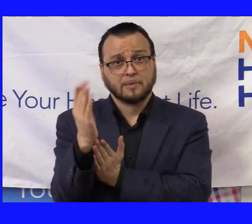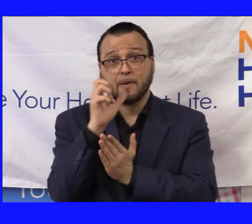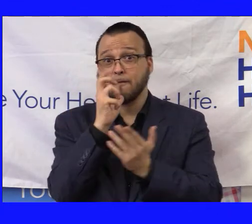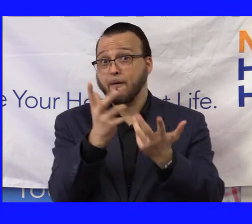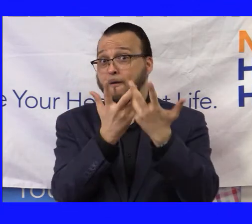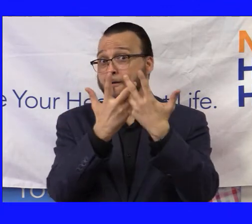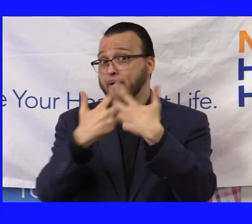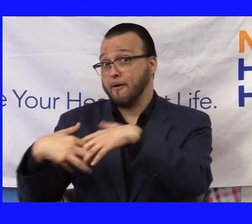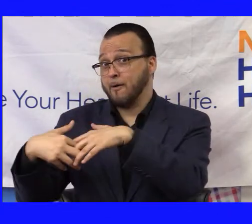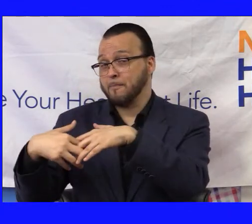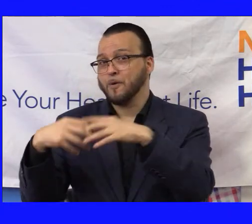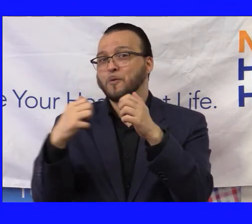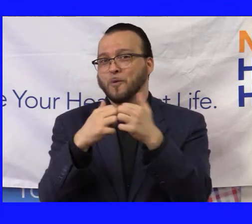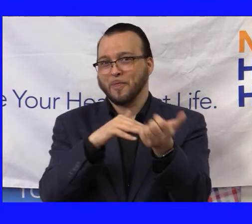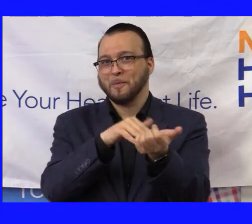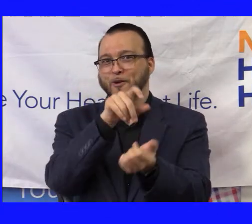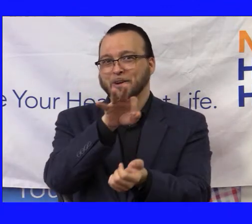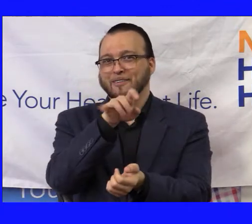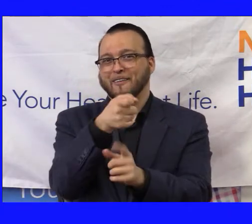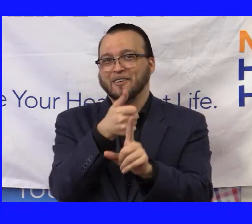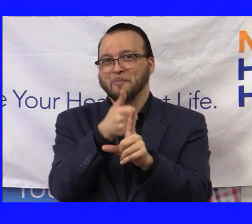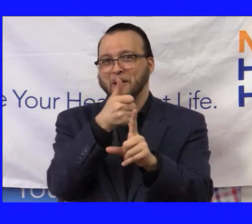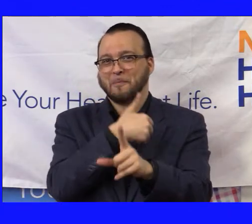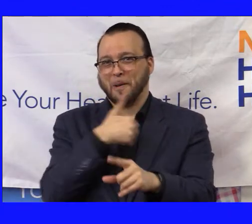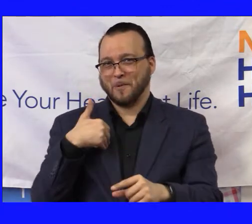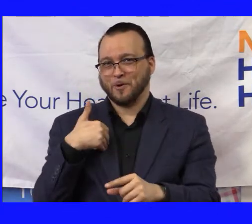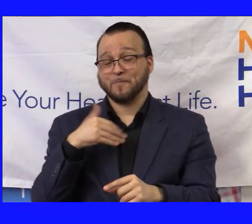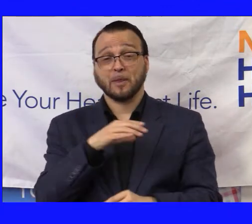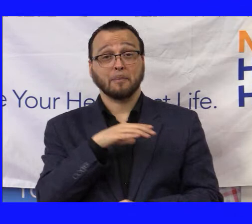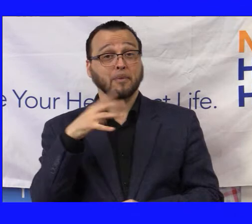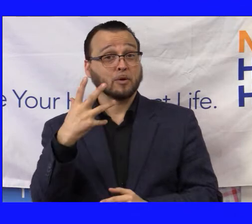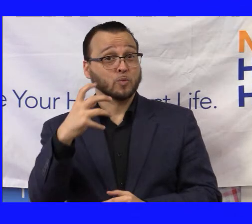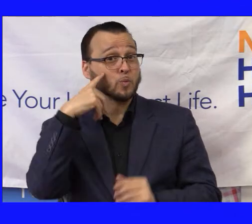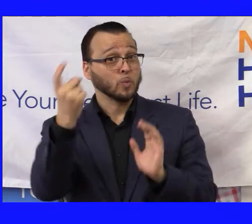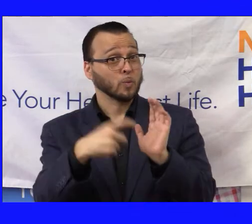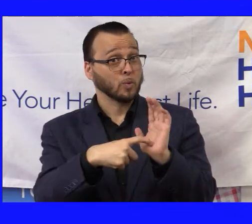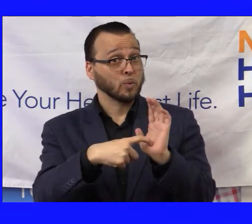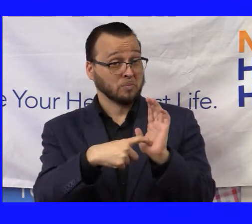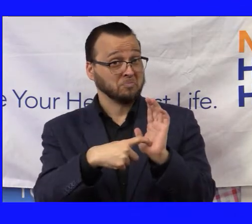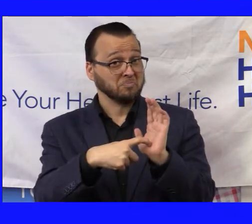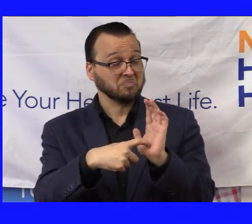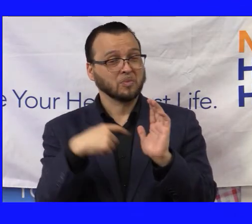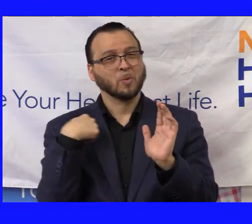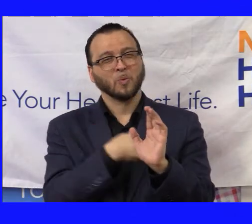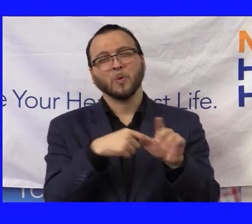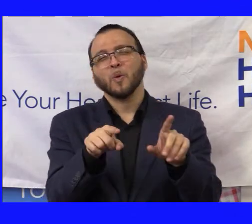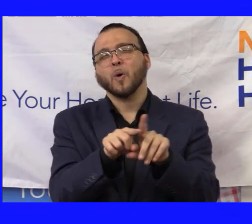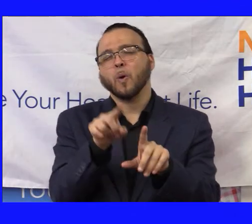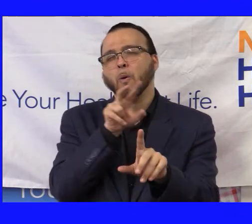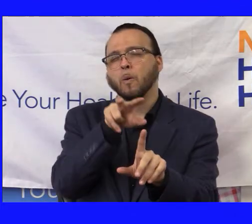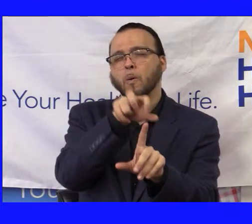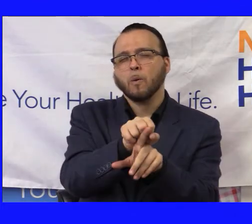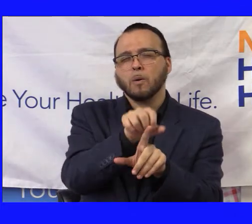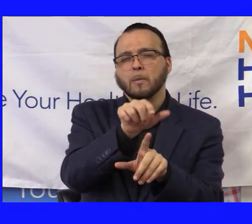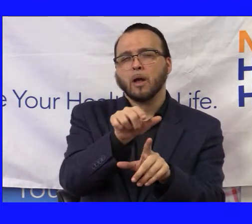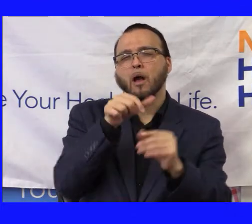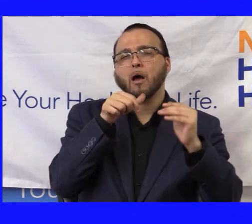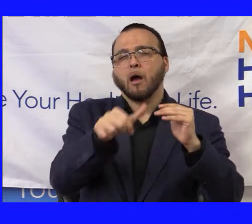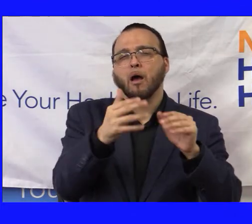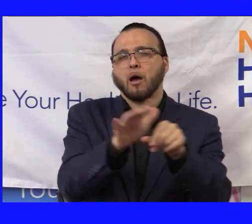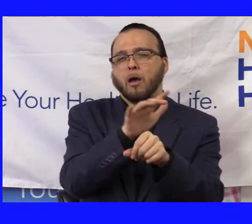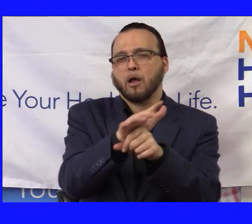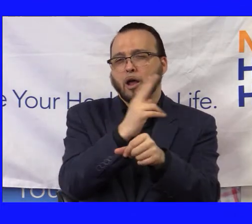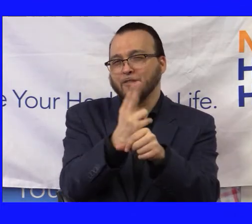with the medical needs of impacted members, the committee should note that we also focus on underutilization of services, in